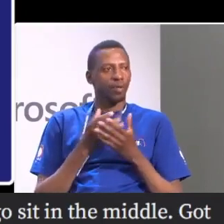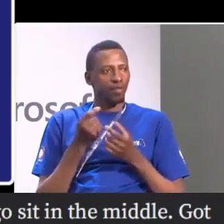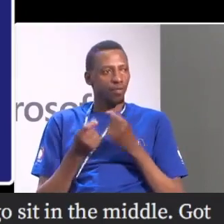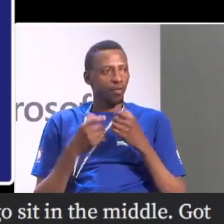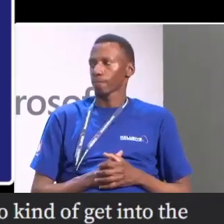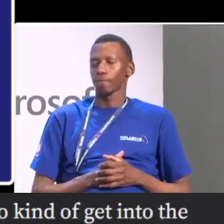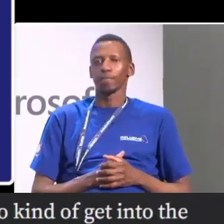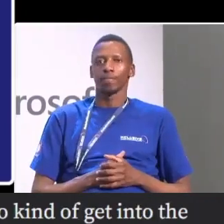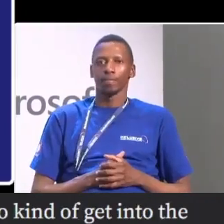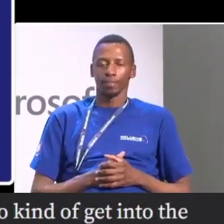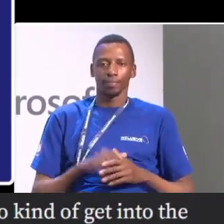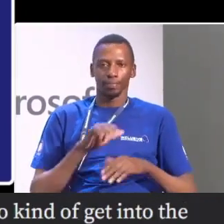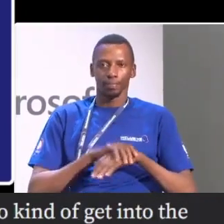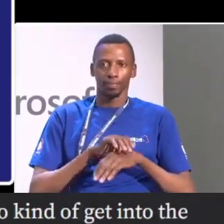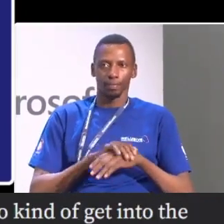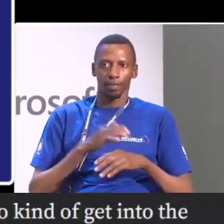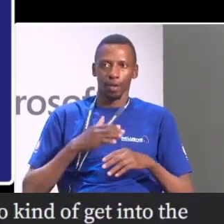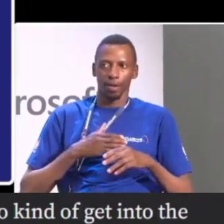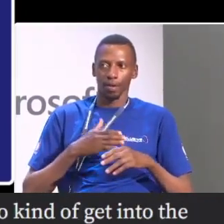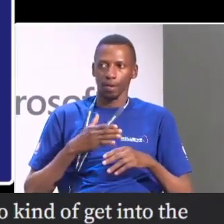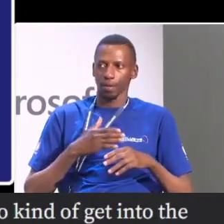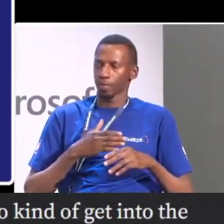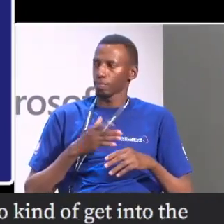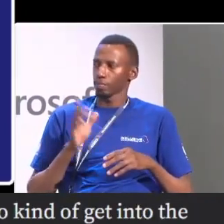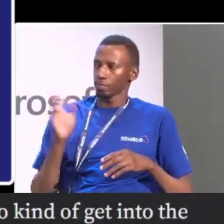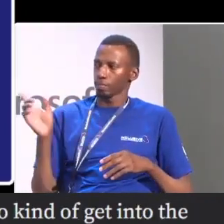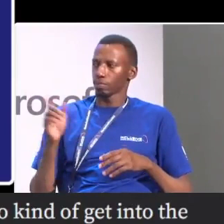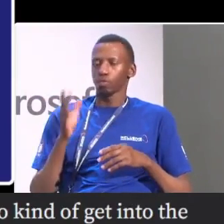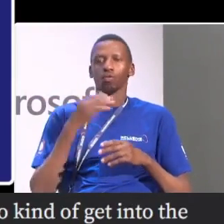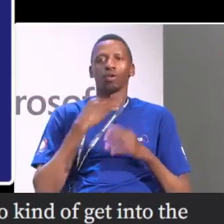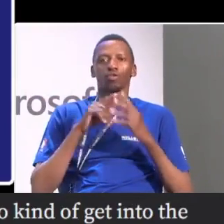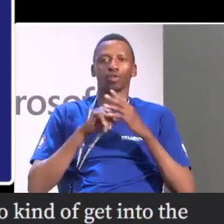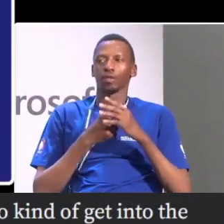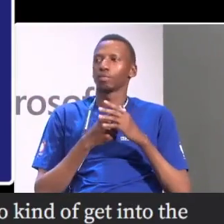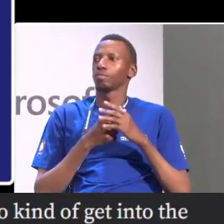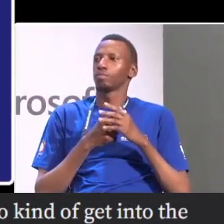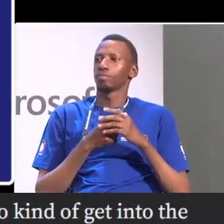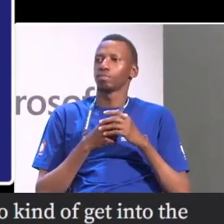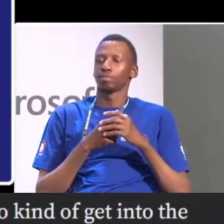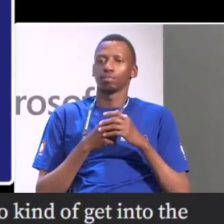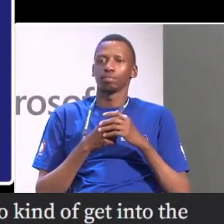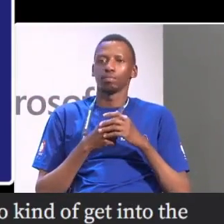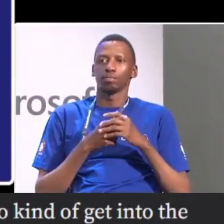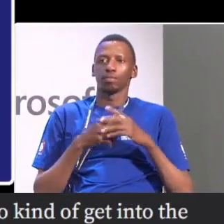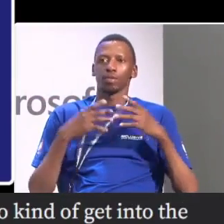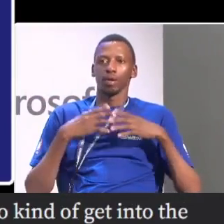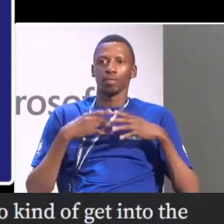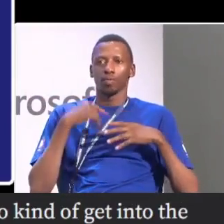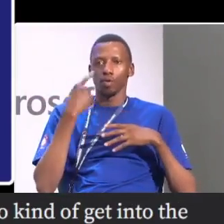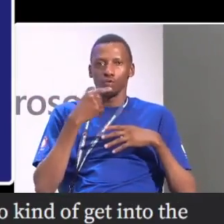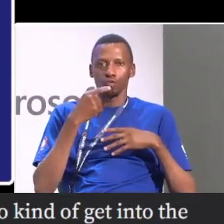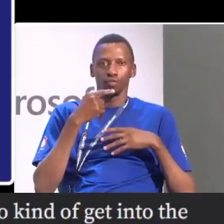today. My name is Colette Francelette. I'm going to start off. For the people who are